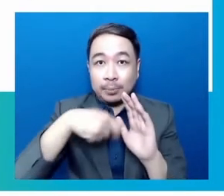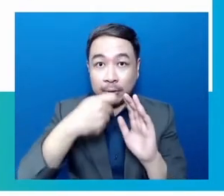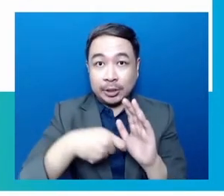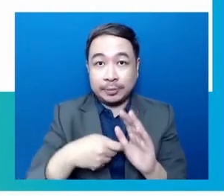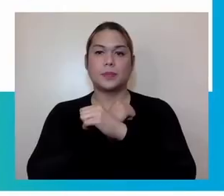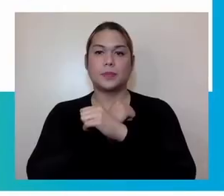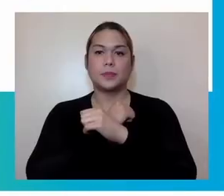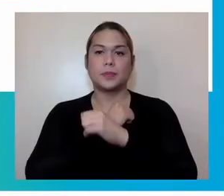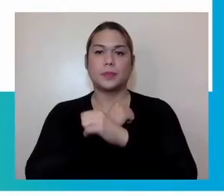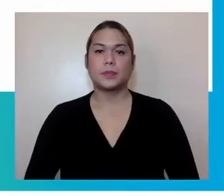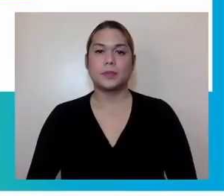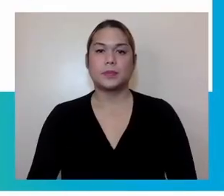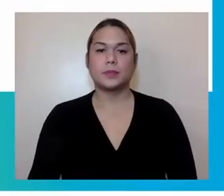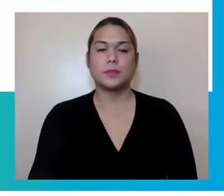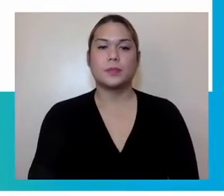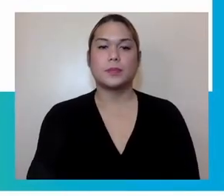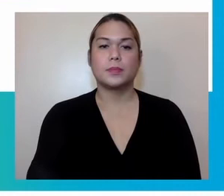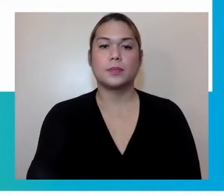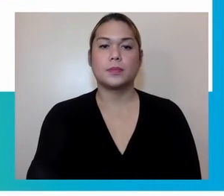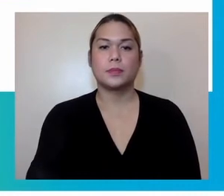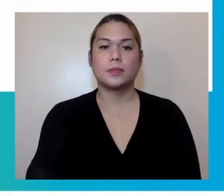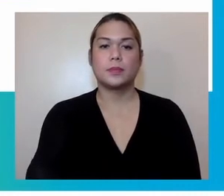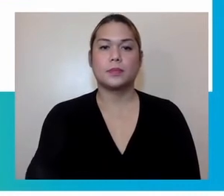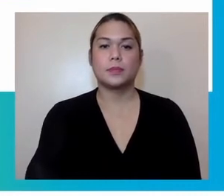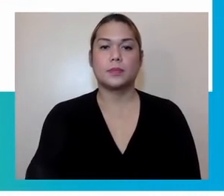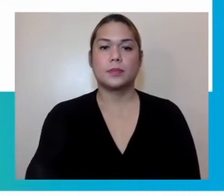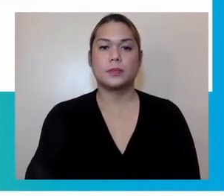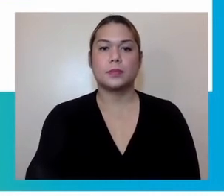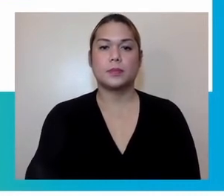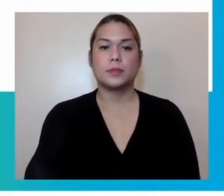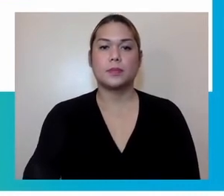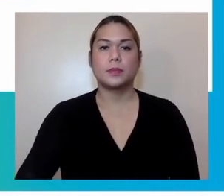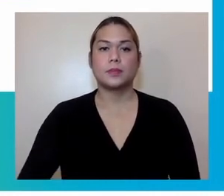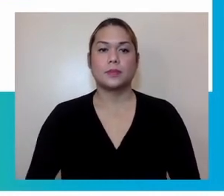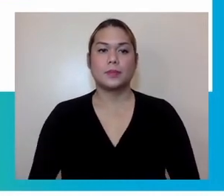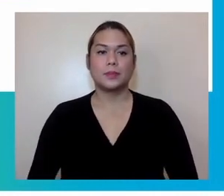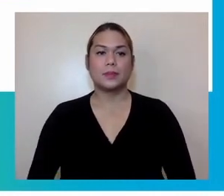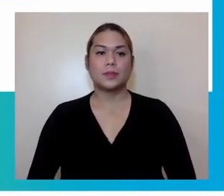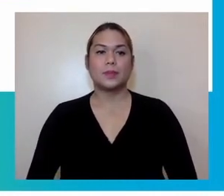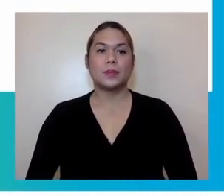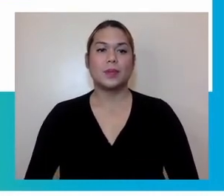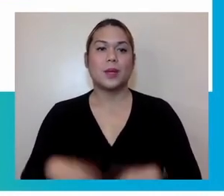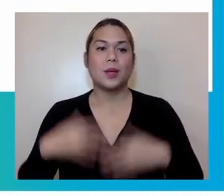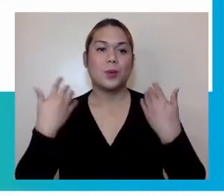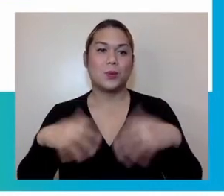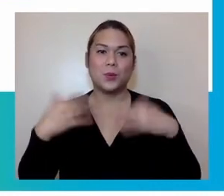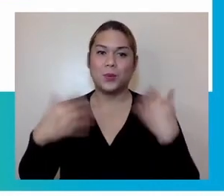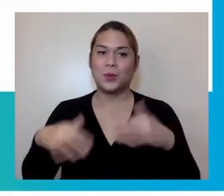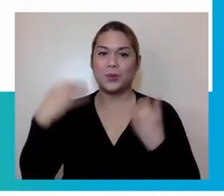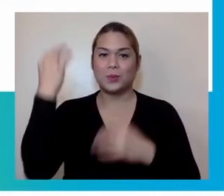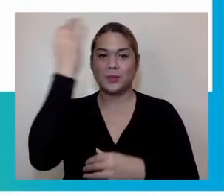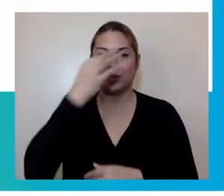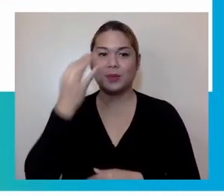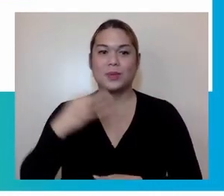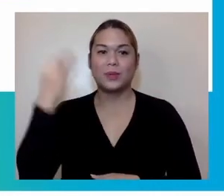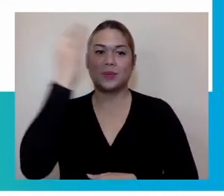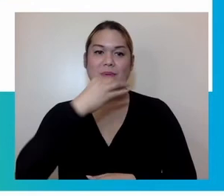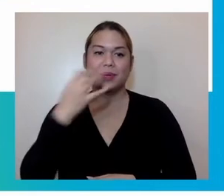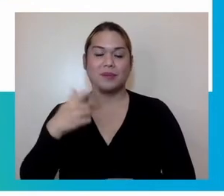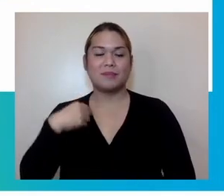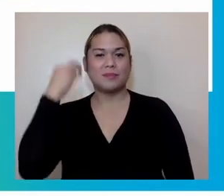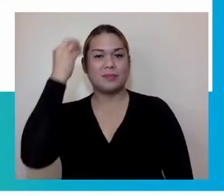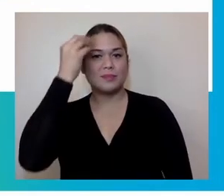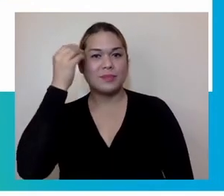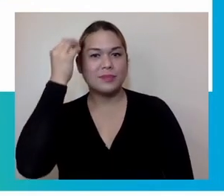Thanks a lot, and you're really giving me a lot to work with. First of all, let me thank you for